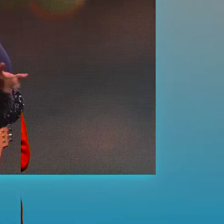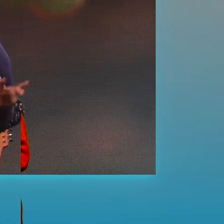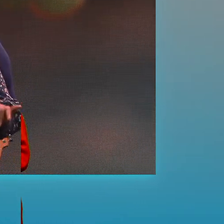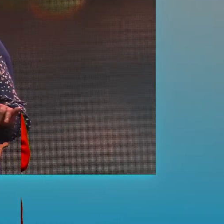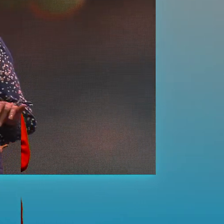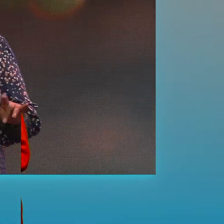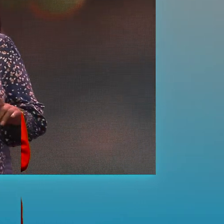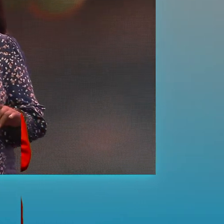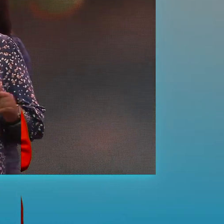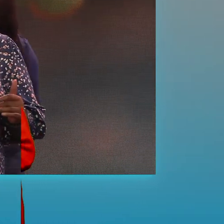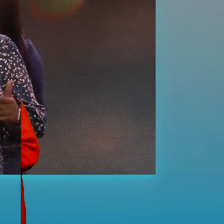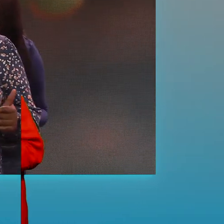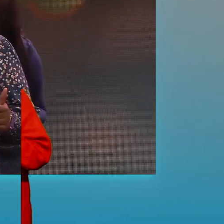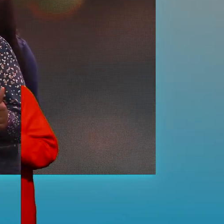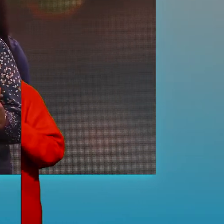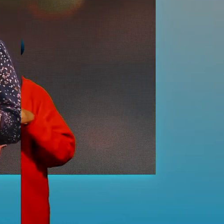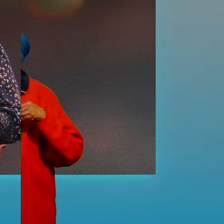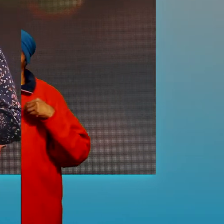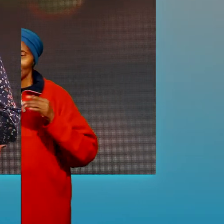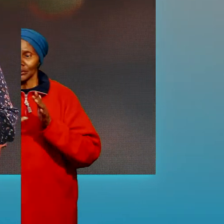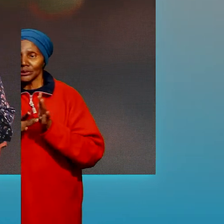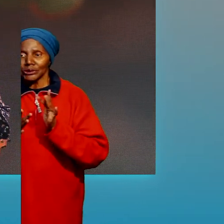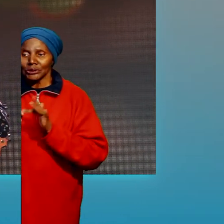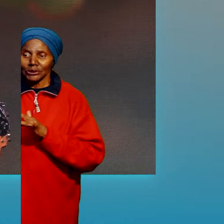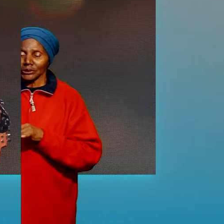for the first time, making a commitment.